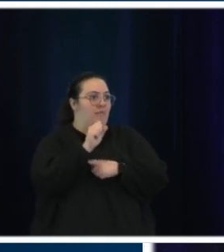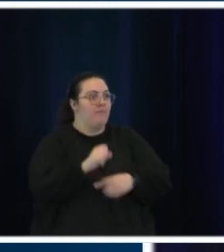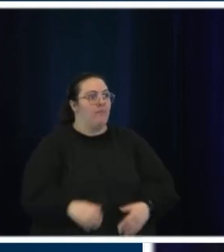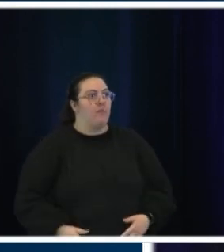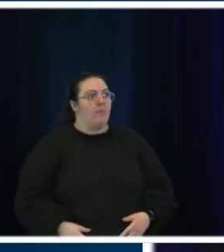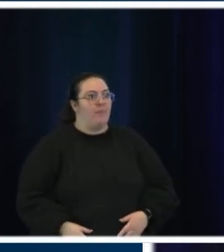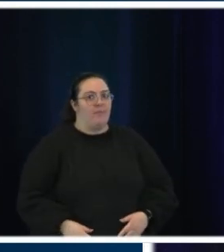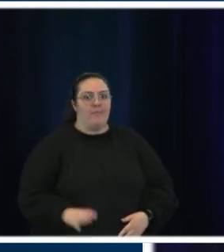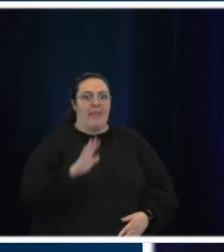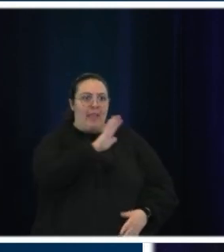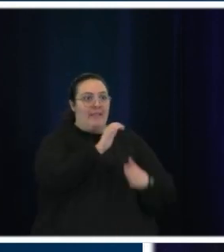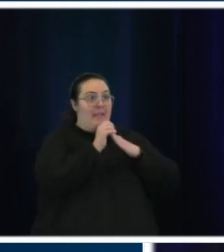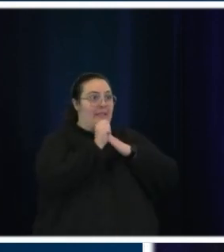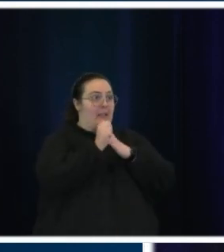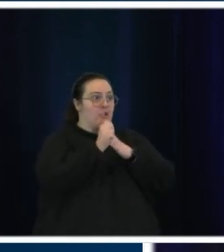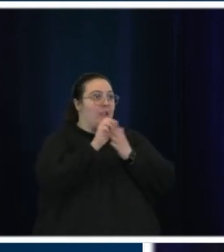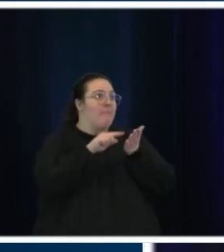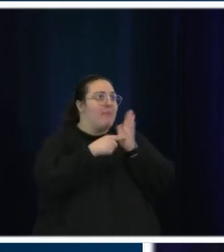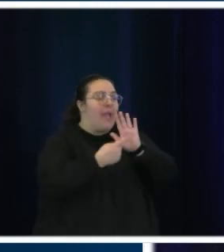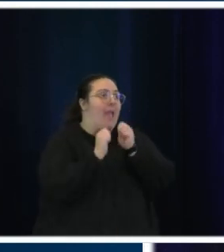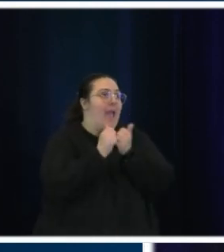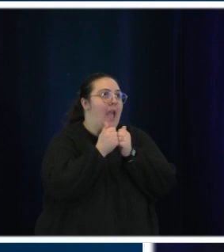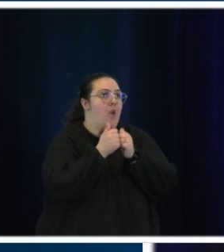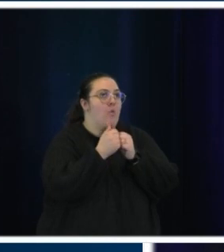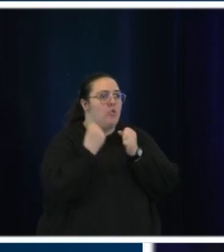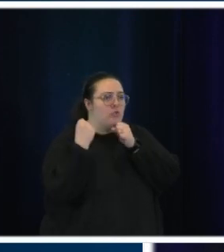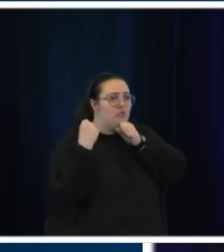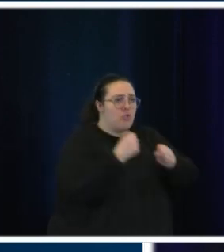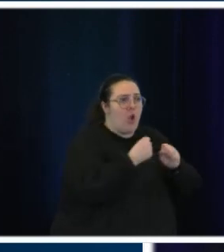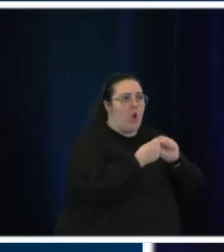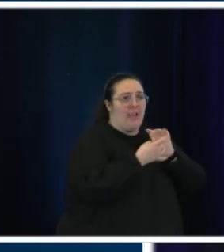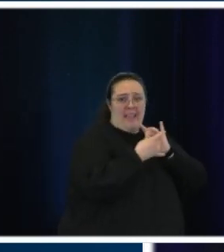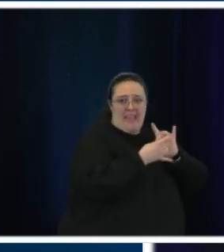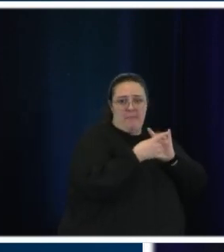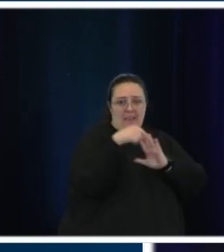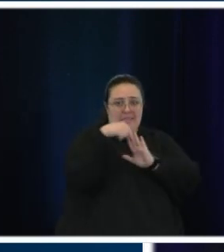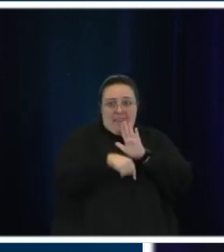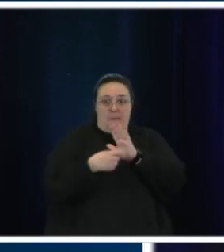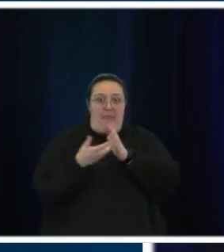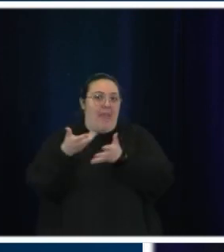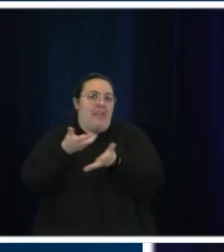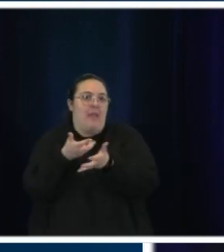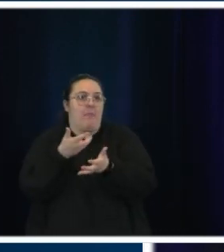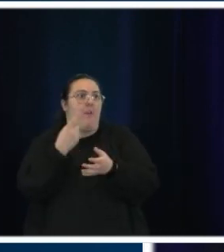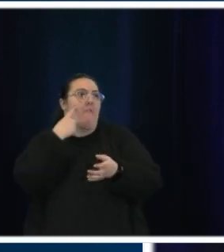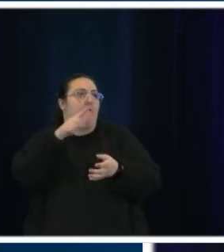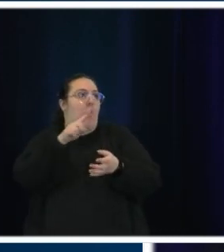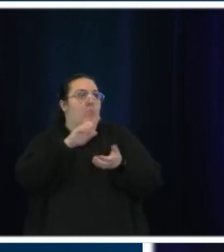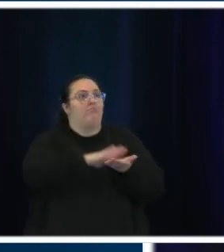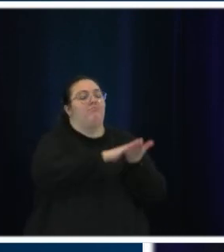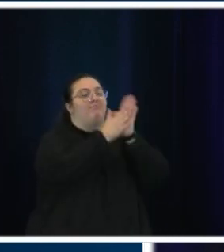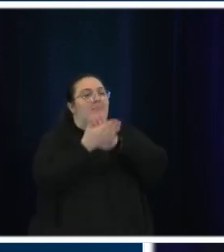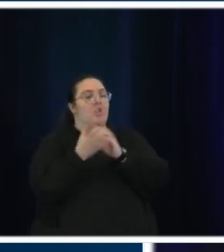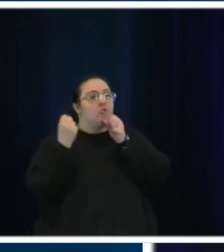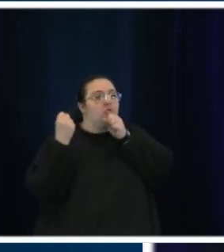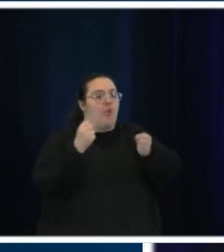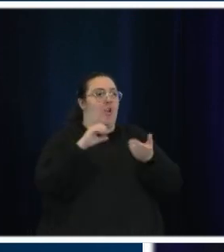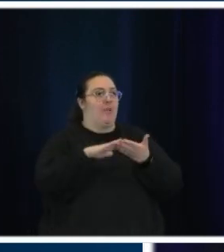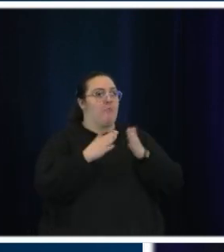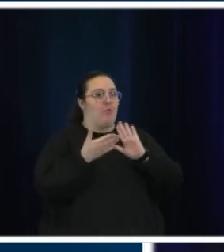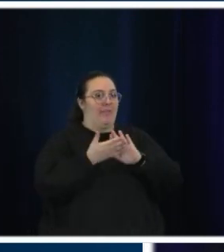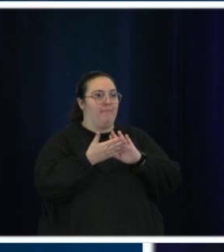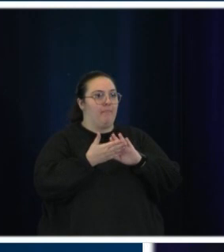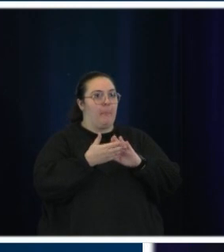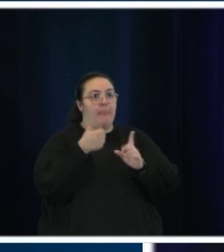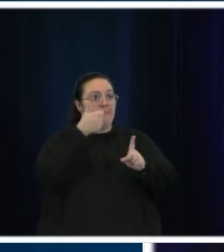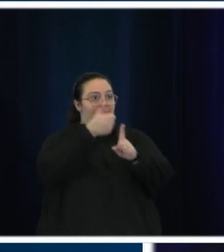strong vision, deep engagement, and desire for a transformative community. Dan created the Southside